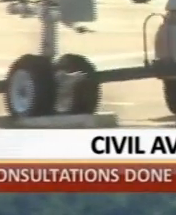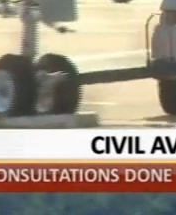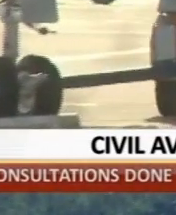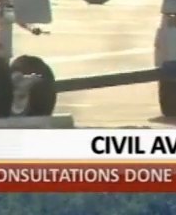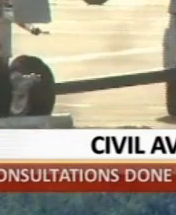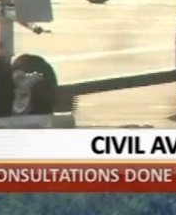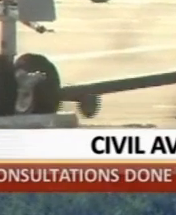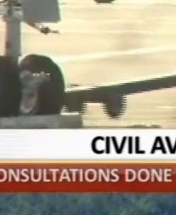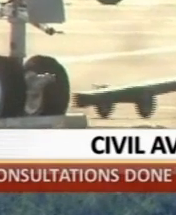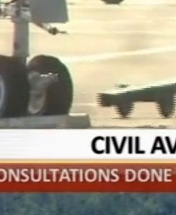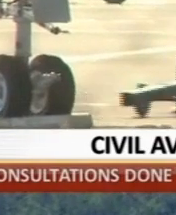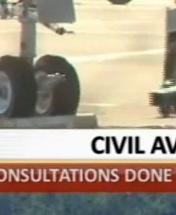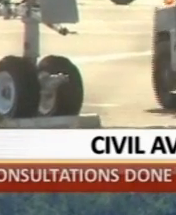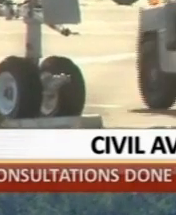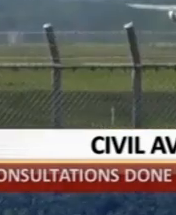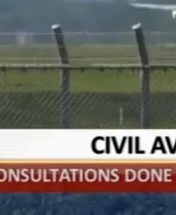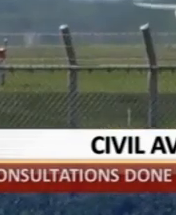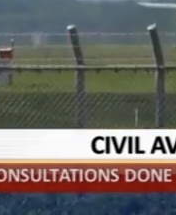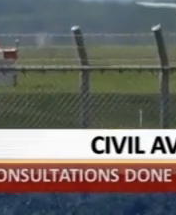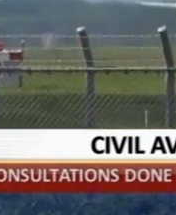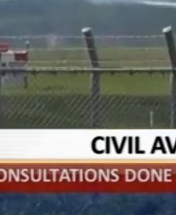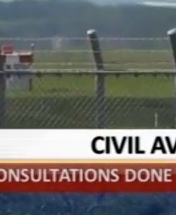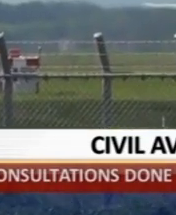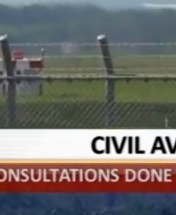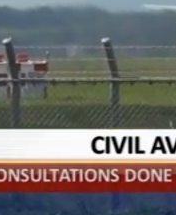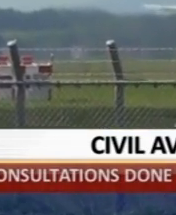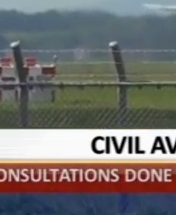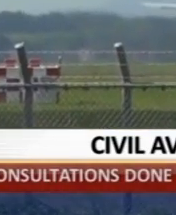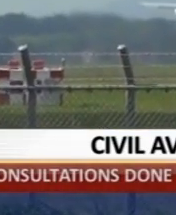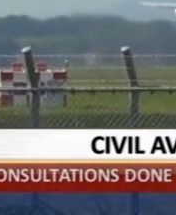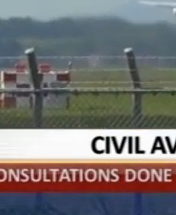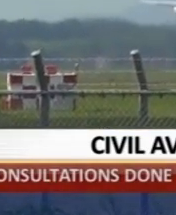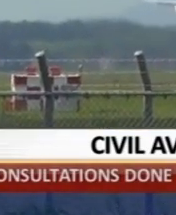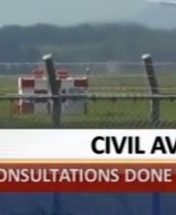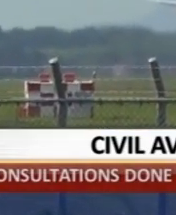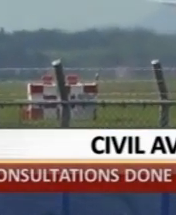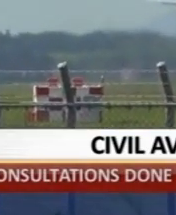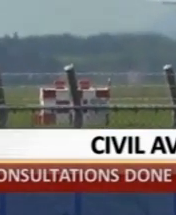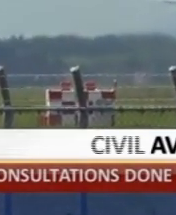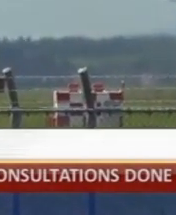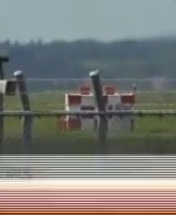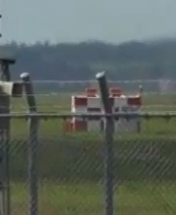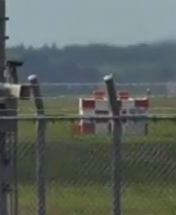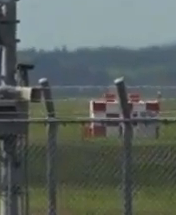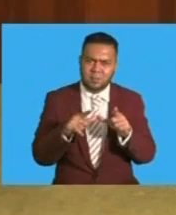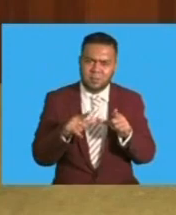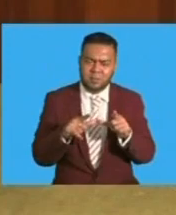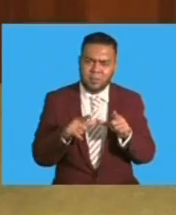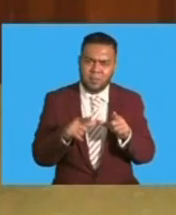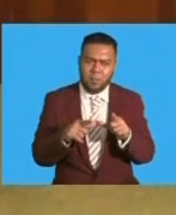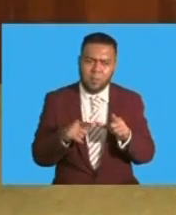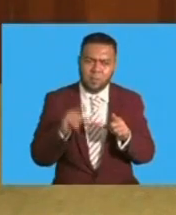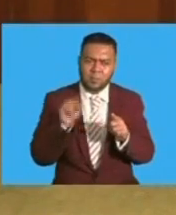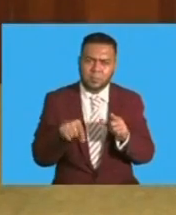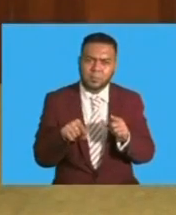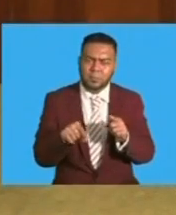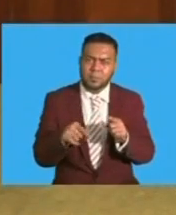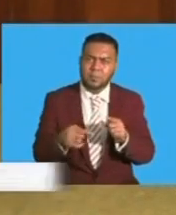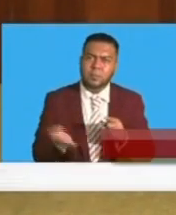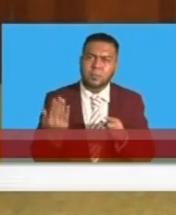that one-year license gives the government time to review the license holder before another term is given. That was 1